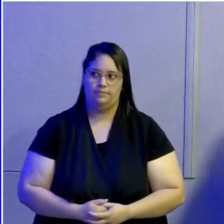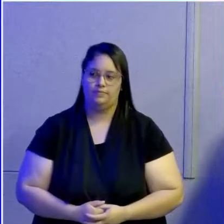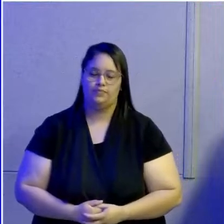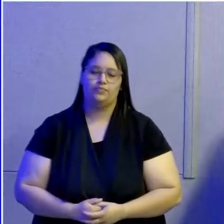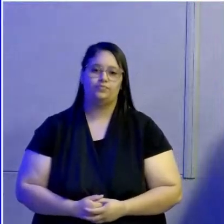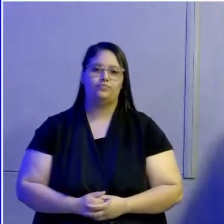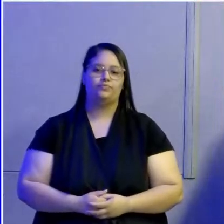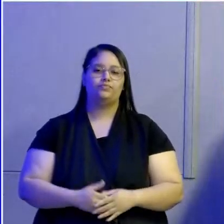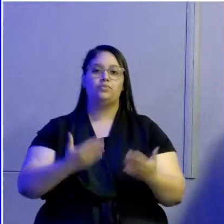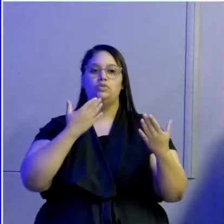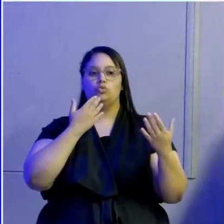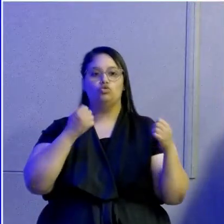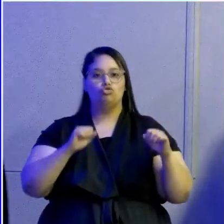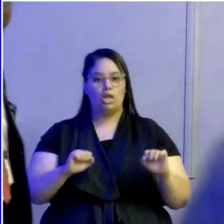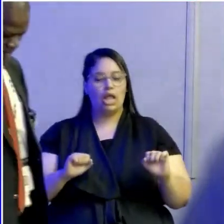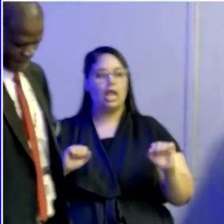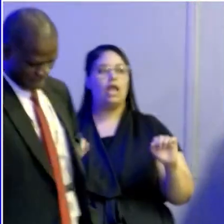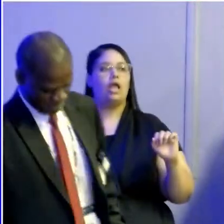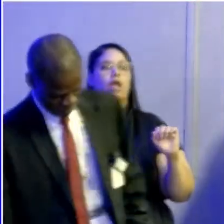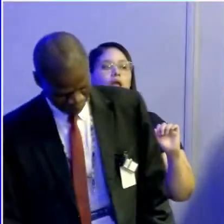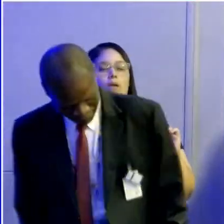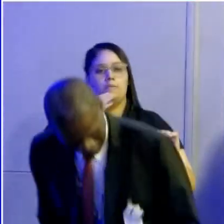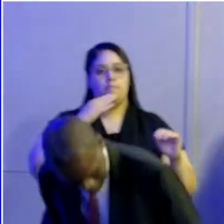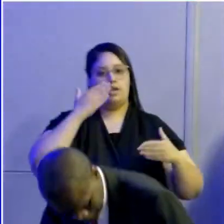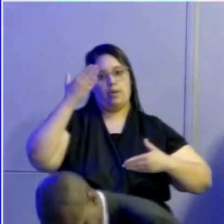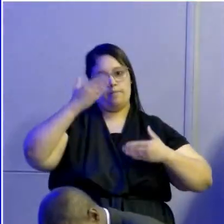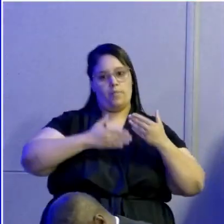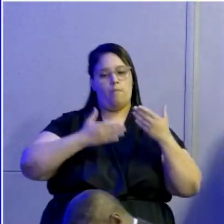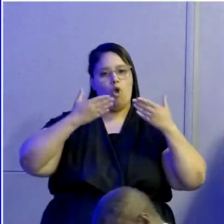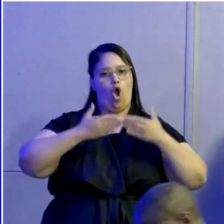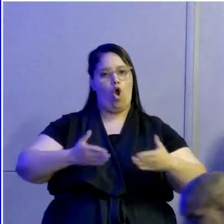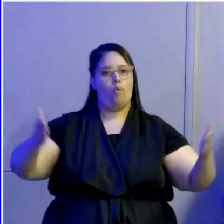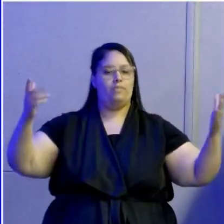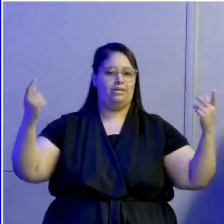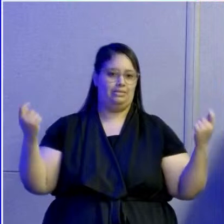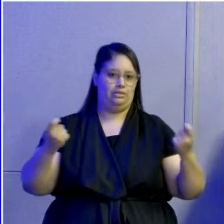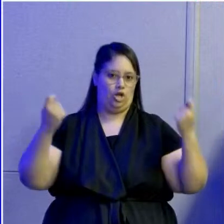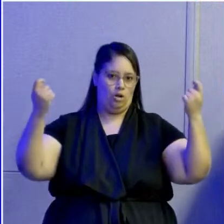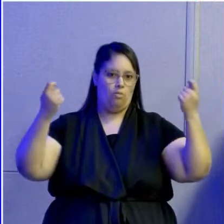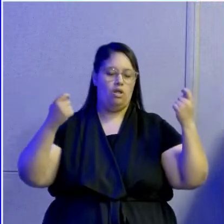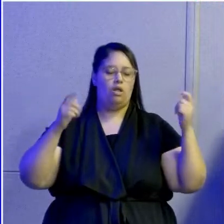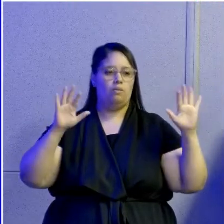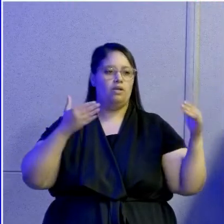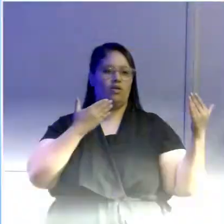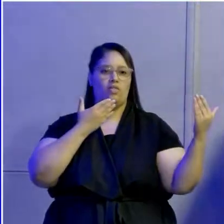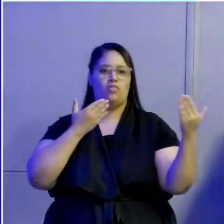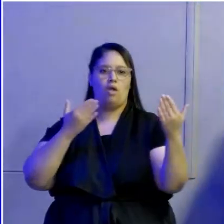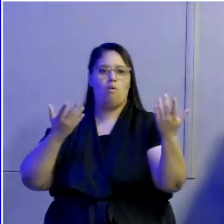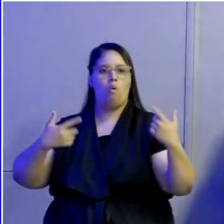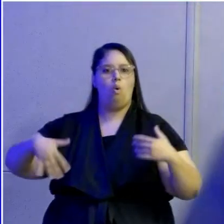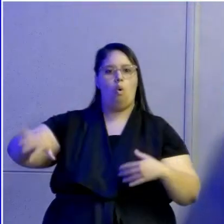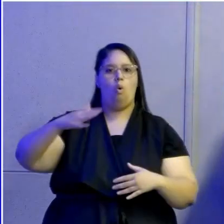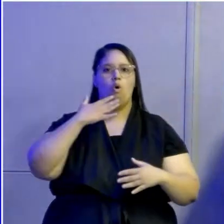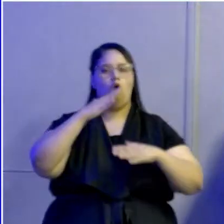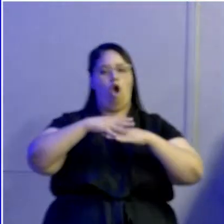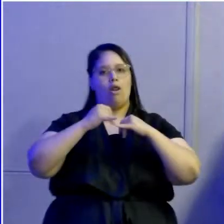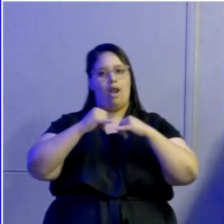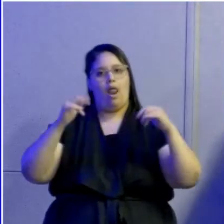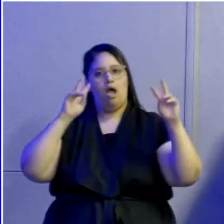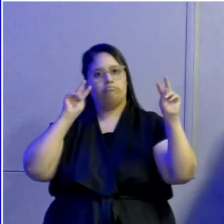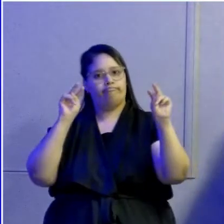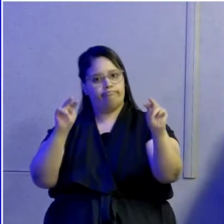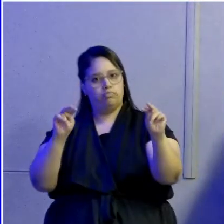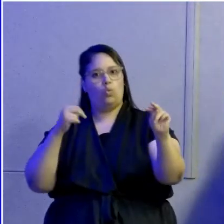Right, thank you, Chair. Ladies and gents, that brings us to the end of our opening ceremony. I think we say thank you to all those who are online. We will